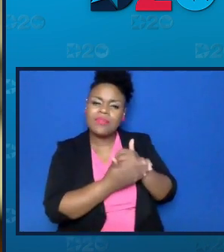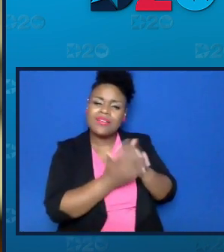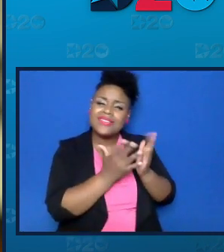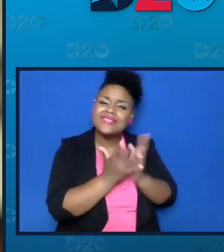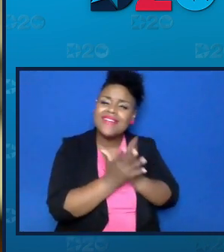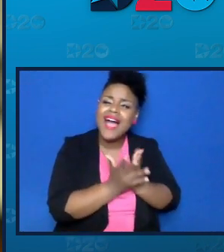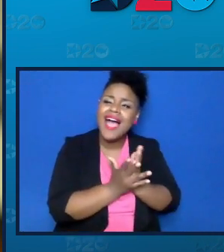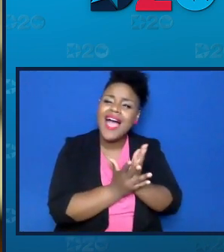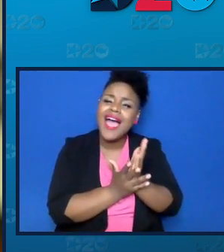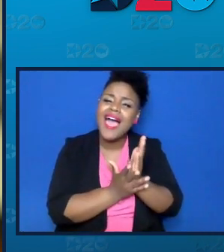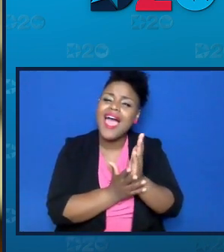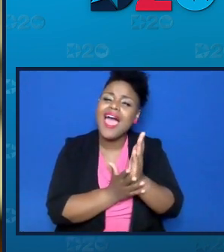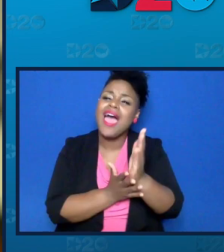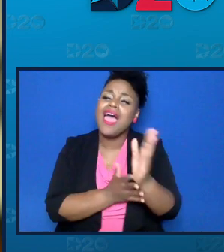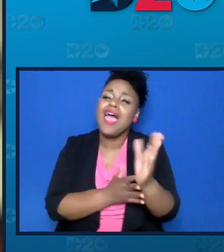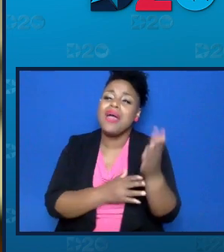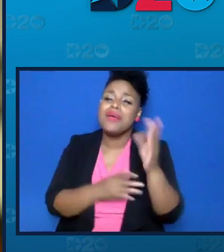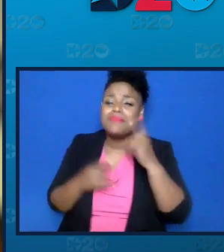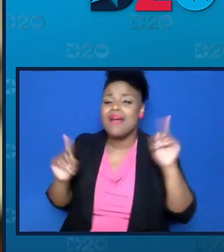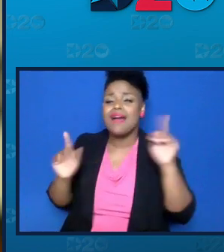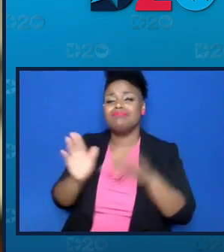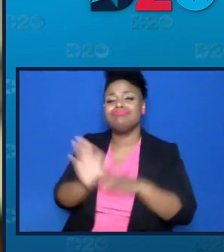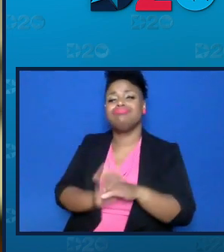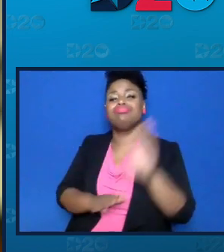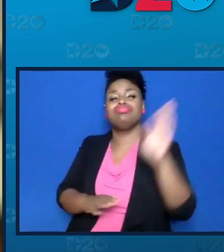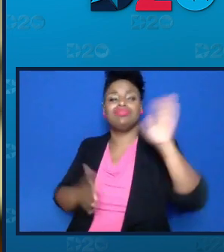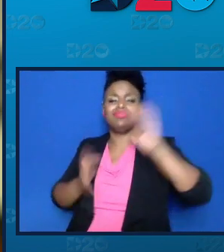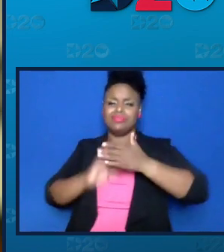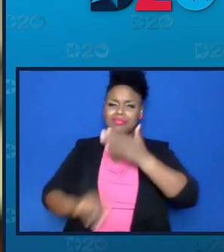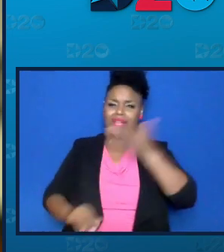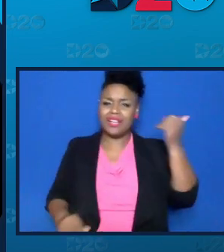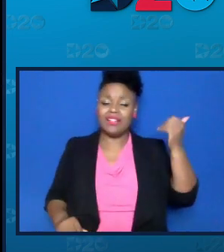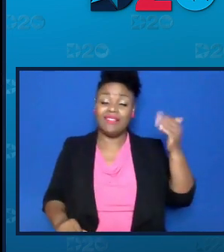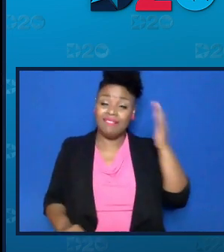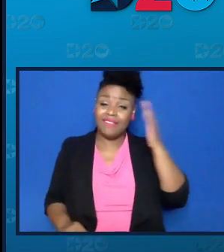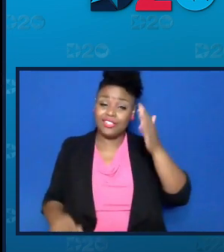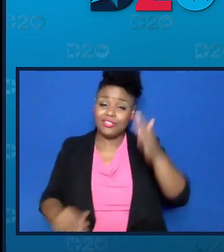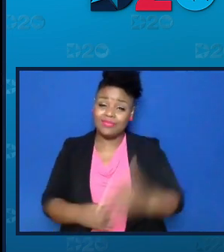to build a better future. Thank you.